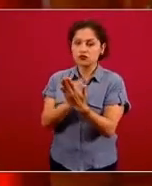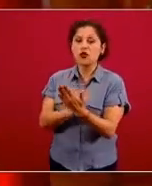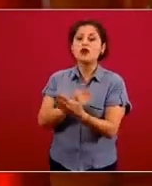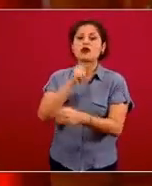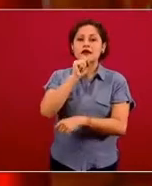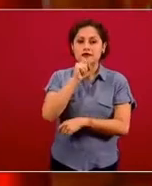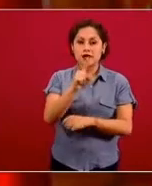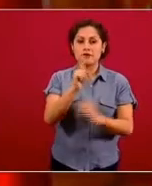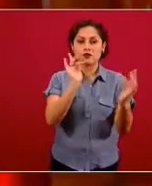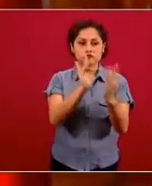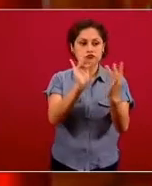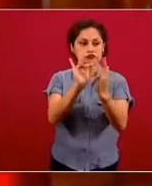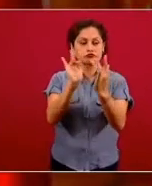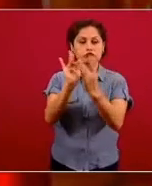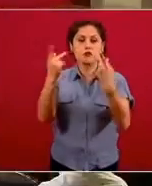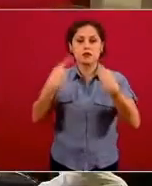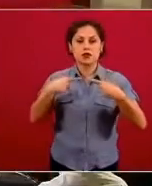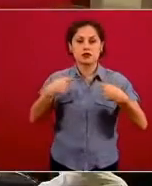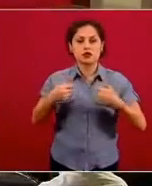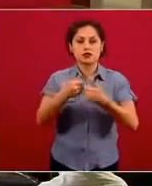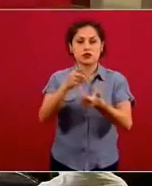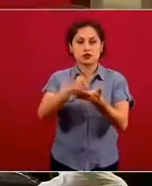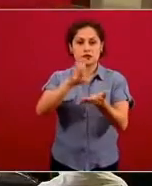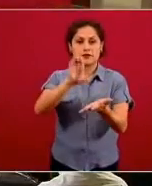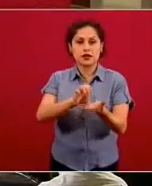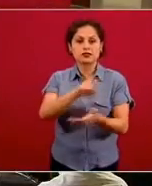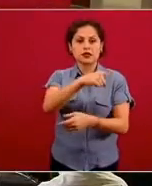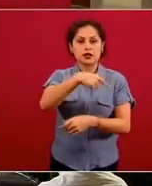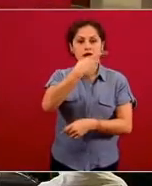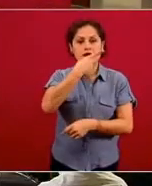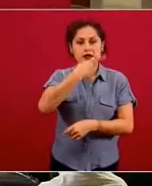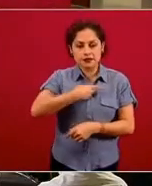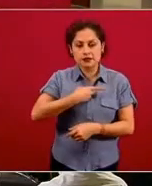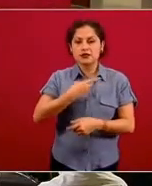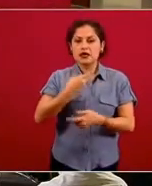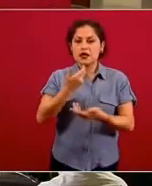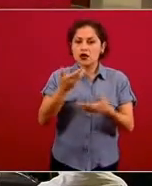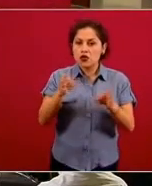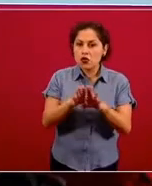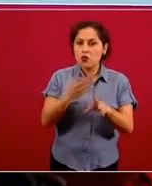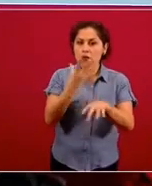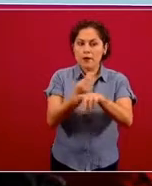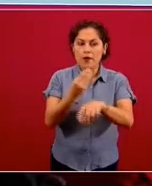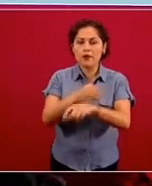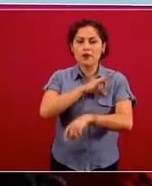with people and having contact with the general public.